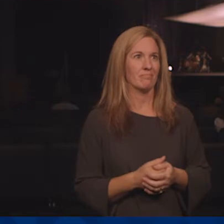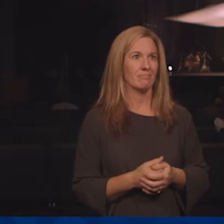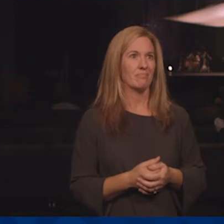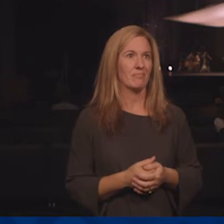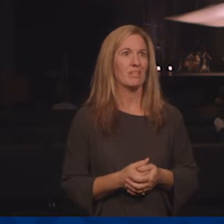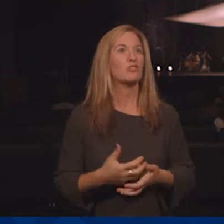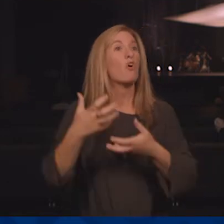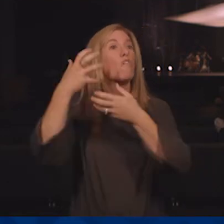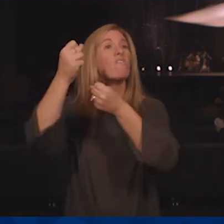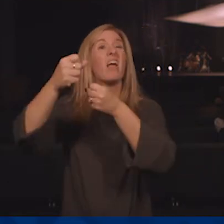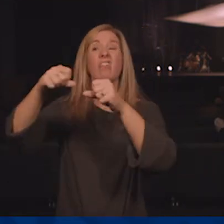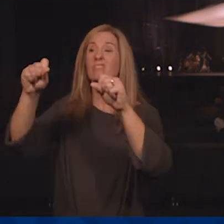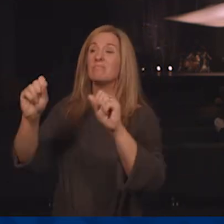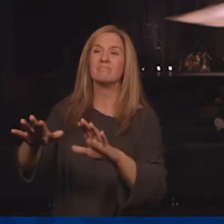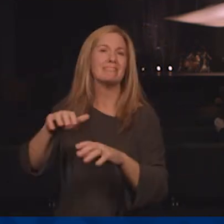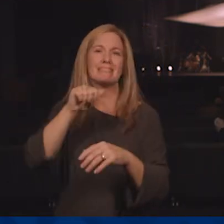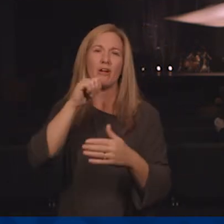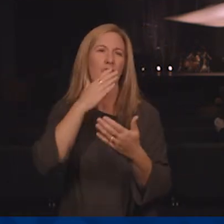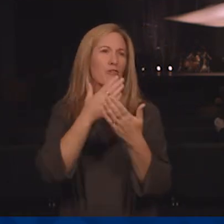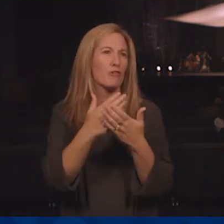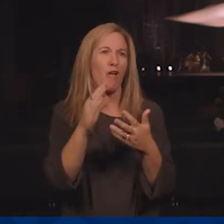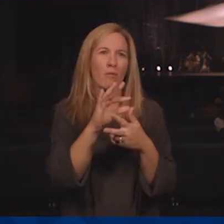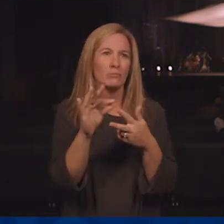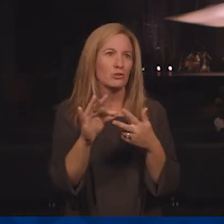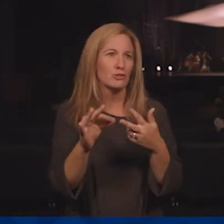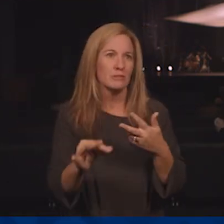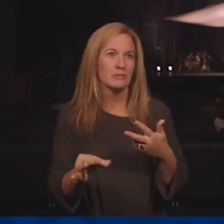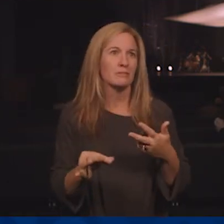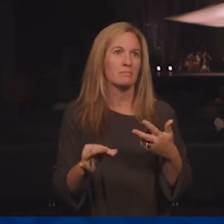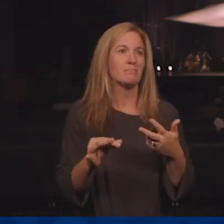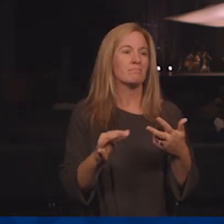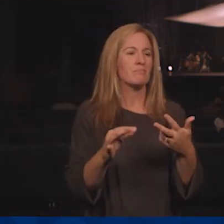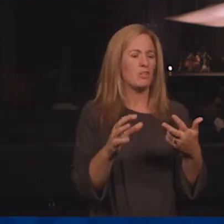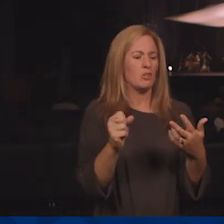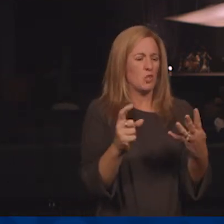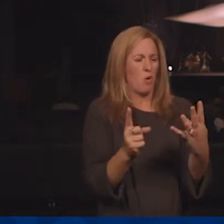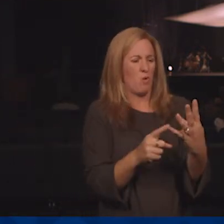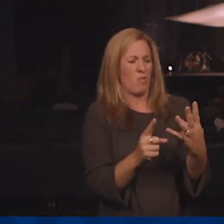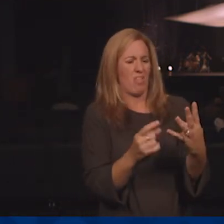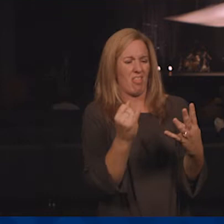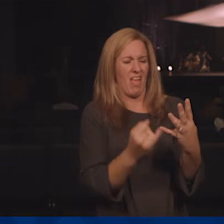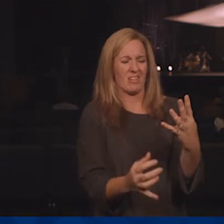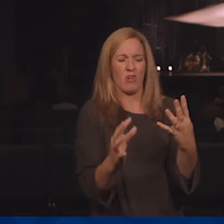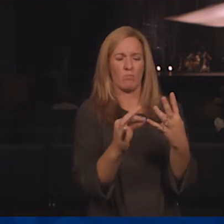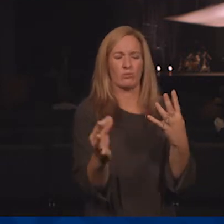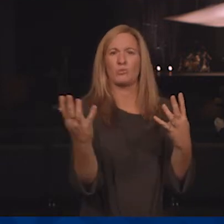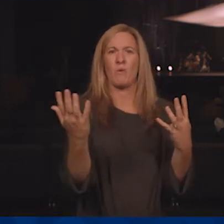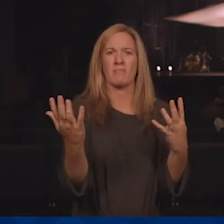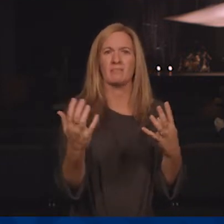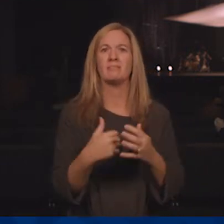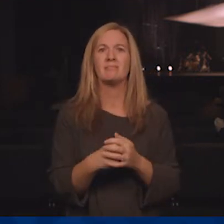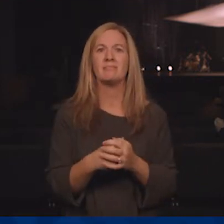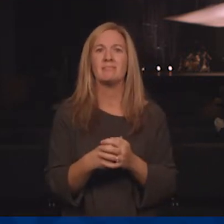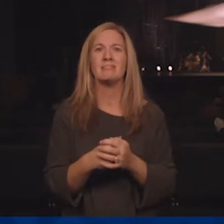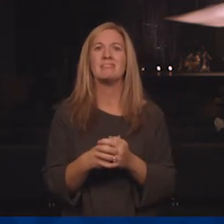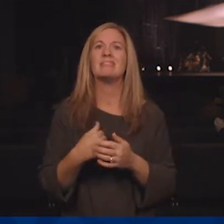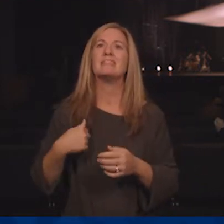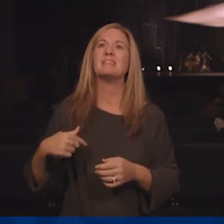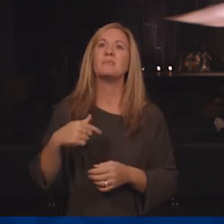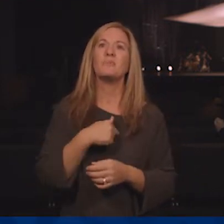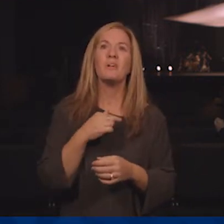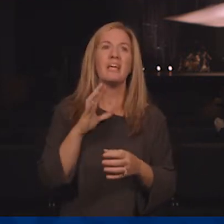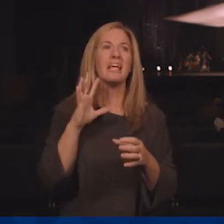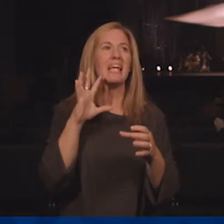disengaging from faith isn't an option or a good option. So what's the last option? The last option is that we